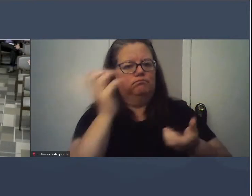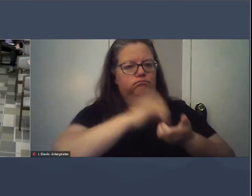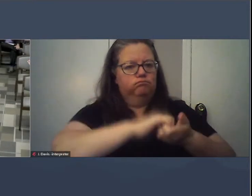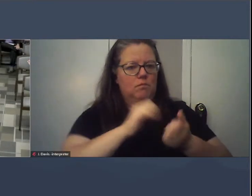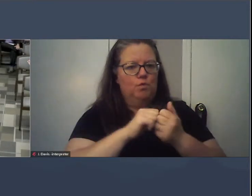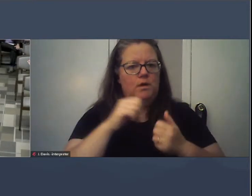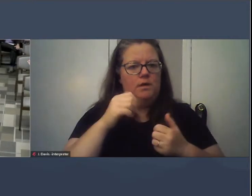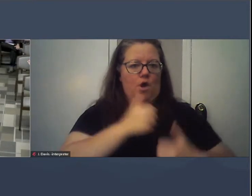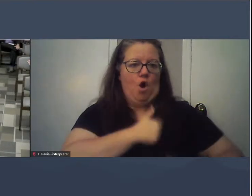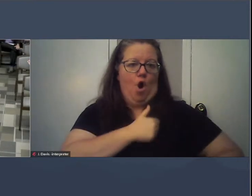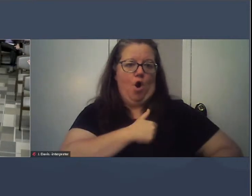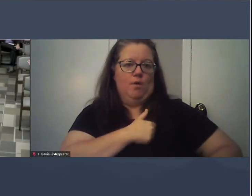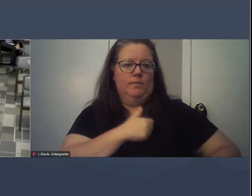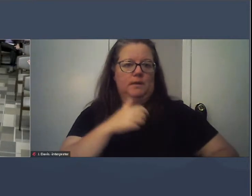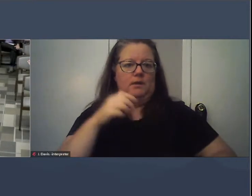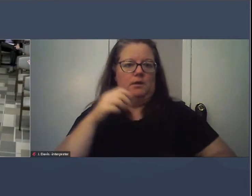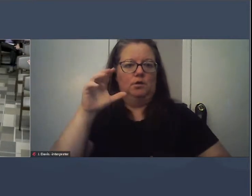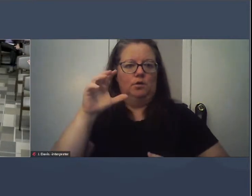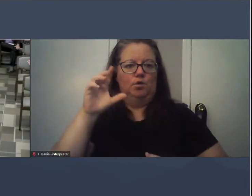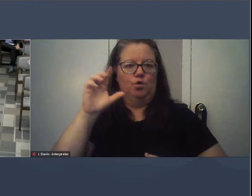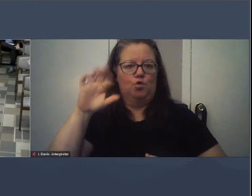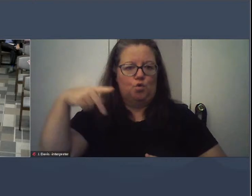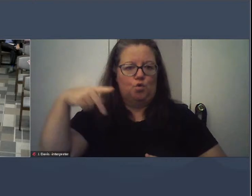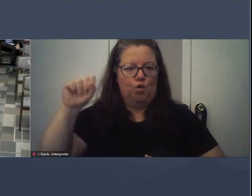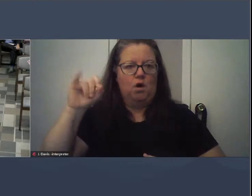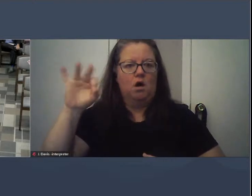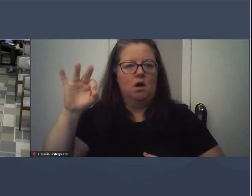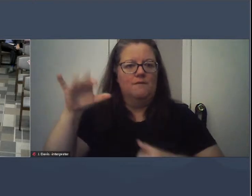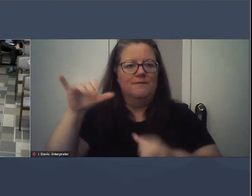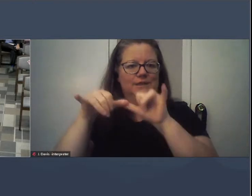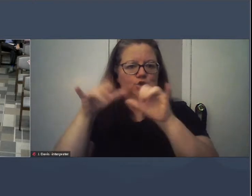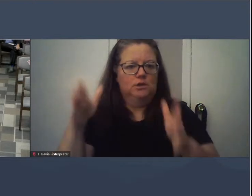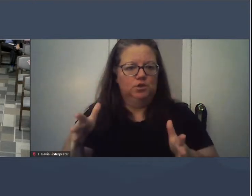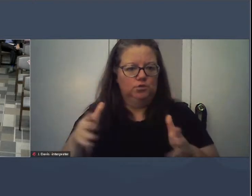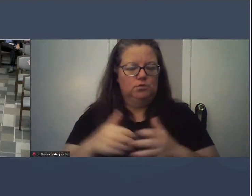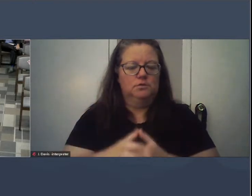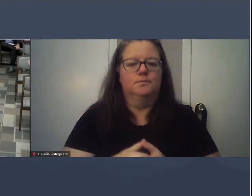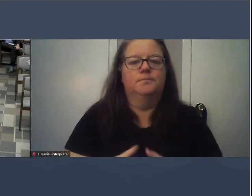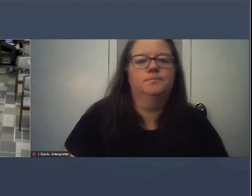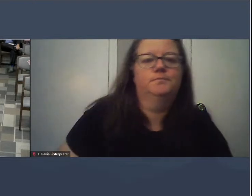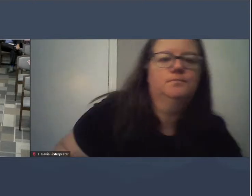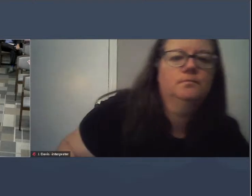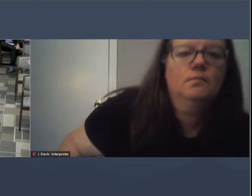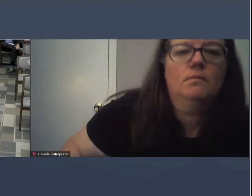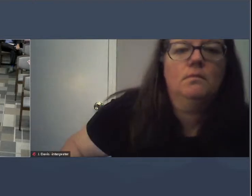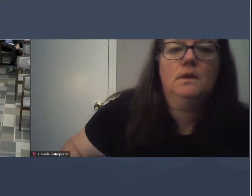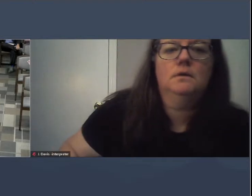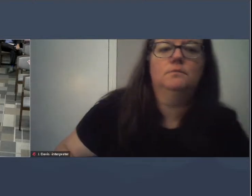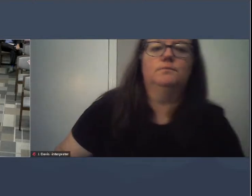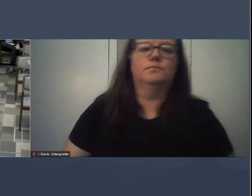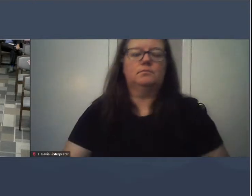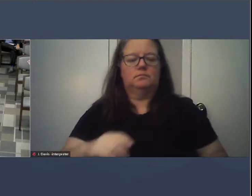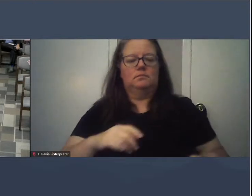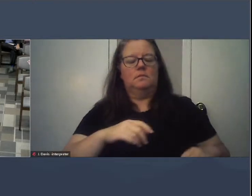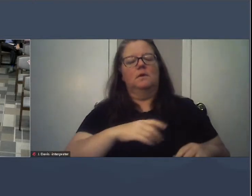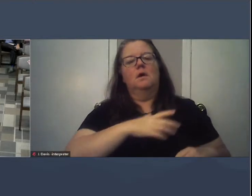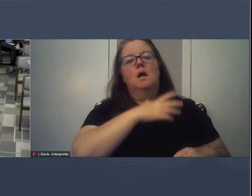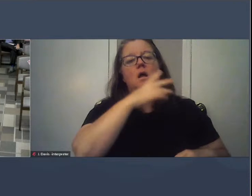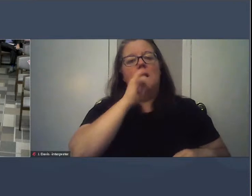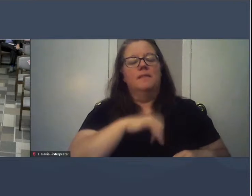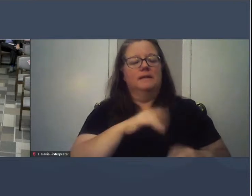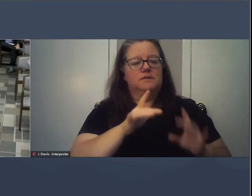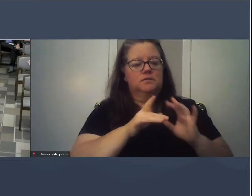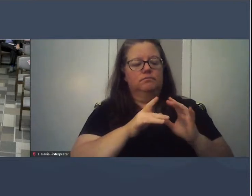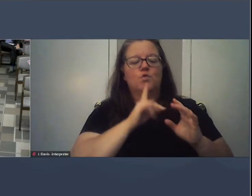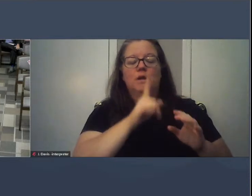also. So my colleague over there, I'm sorry, beg pardon. I said I love the question, and it resides